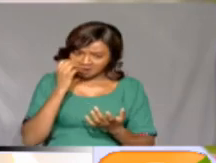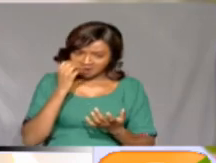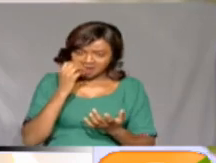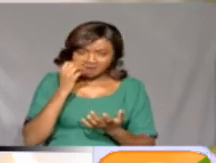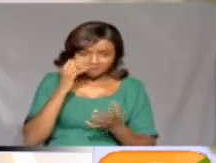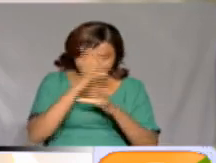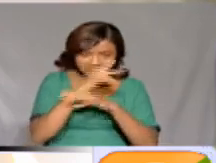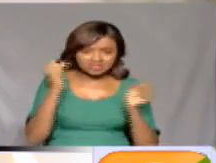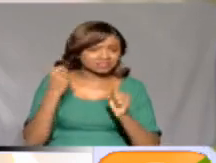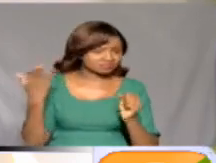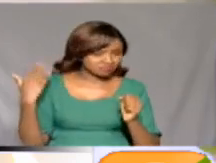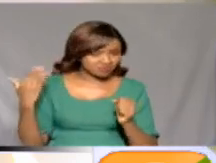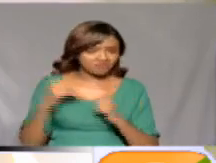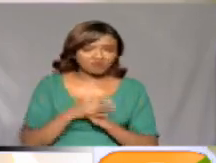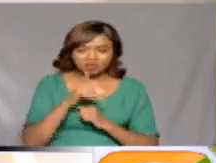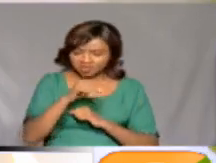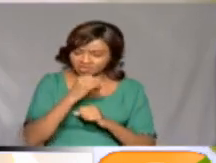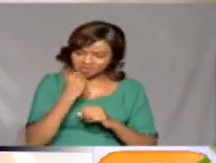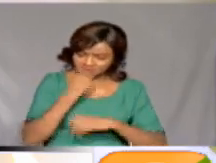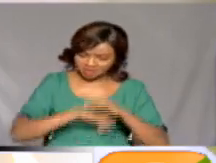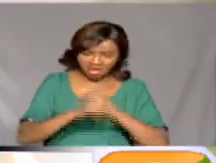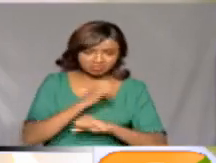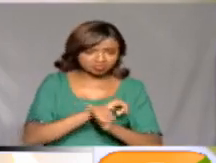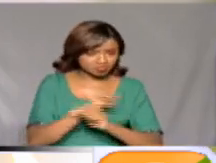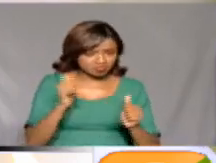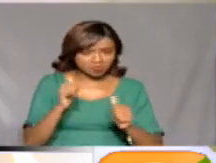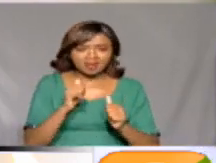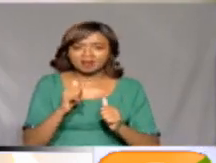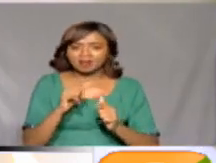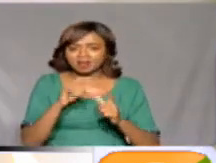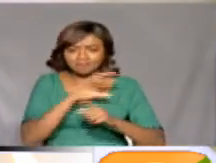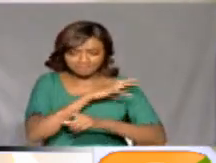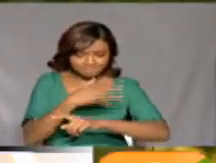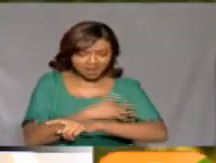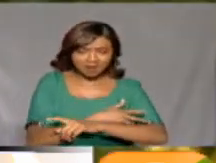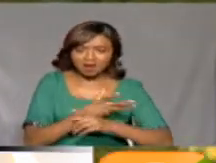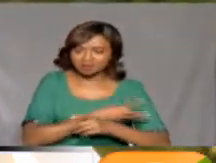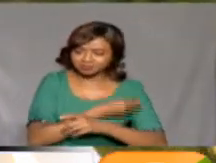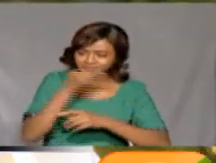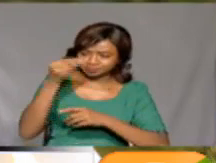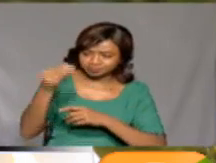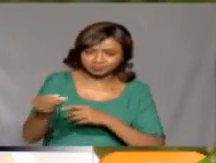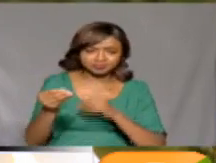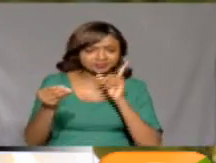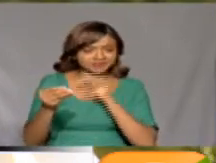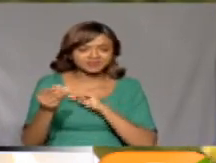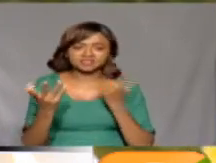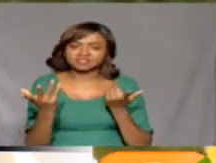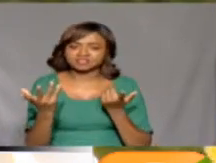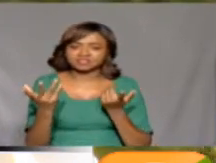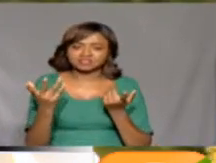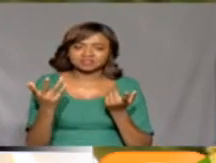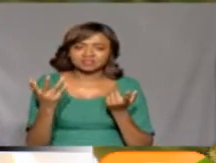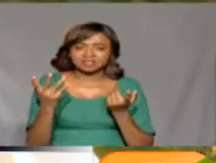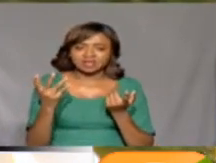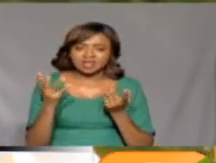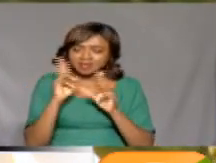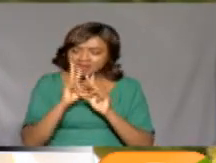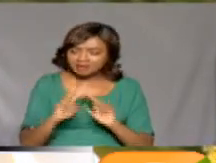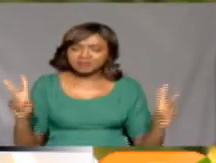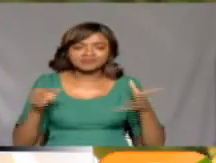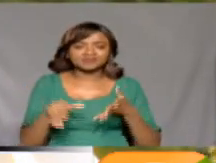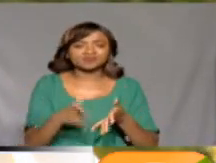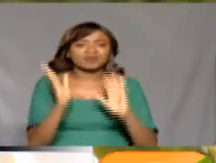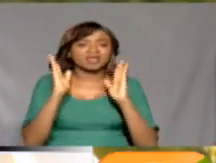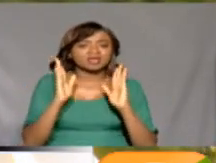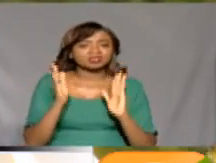Mm-hmm. He has handed over power in a peaceful manner. Mm-hmm. And the least that